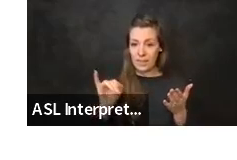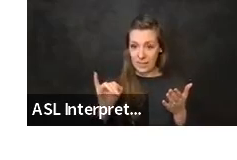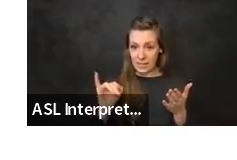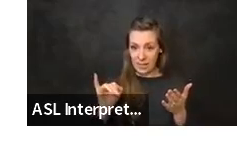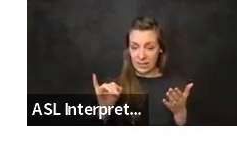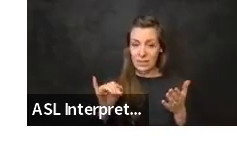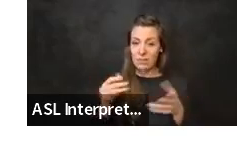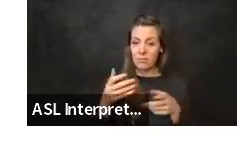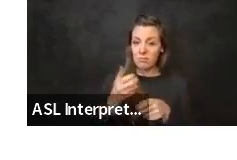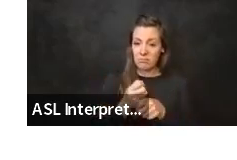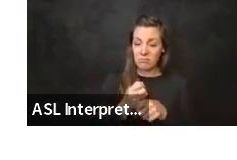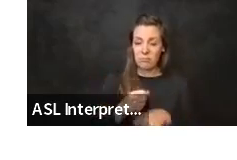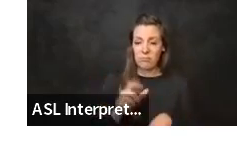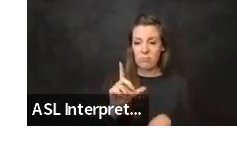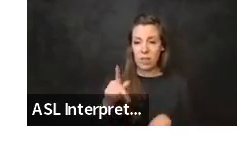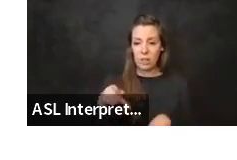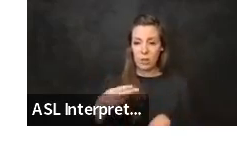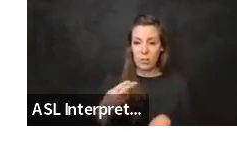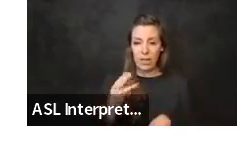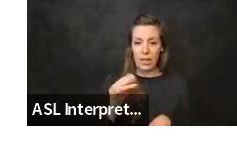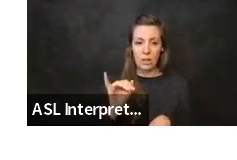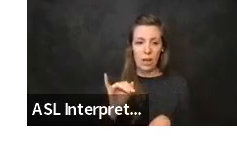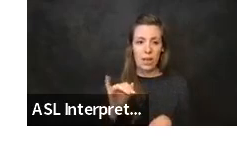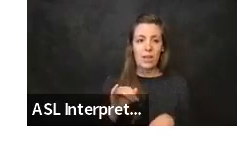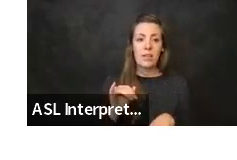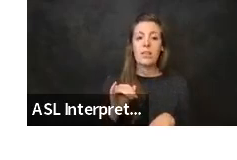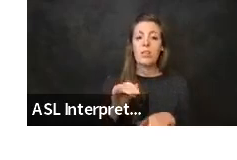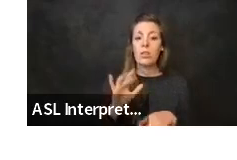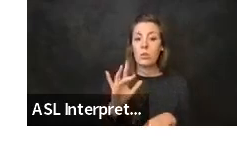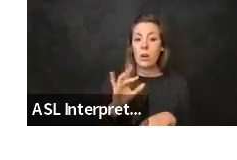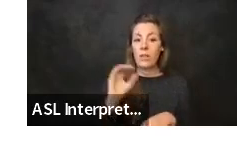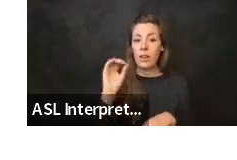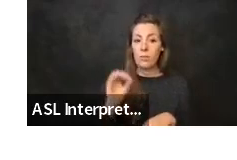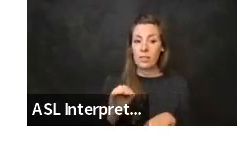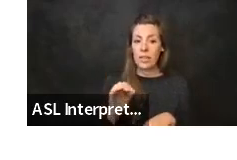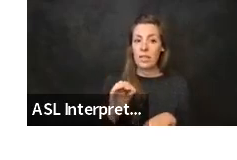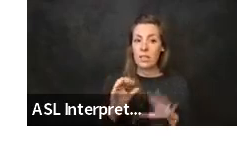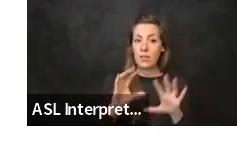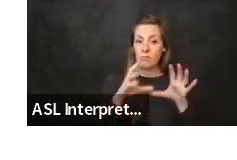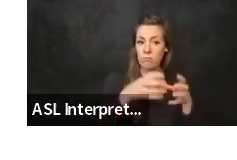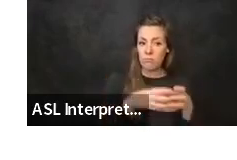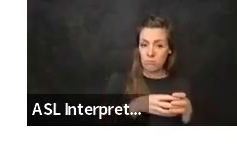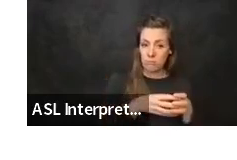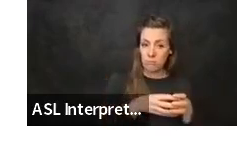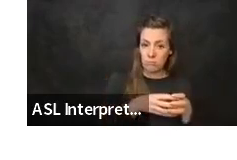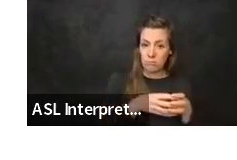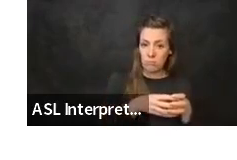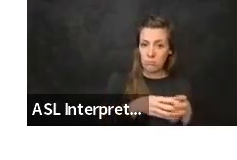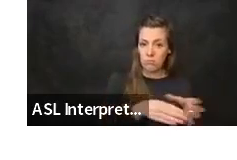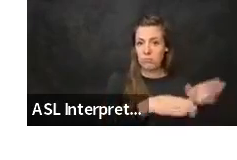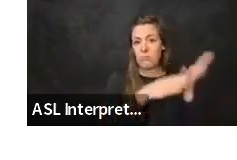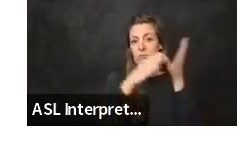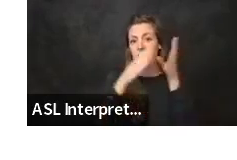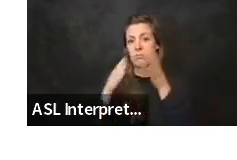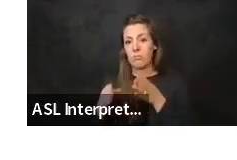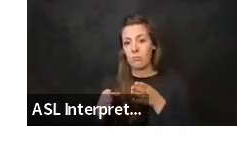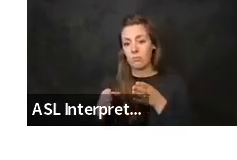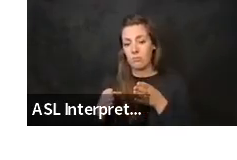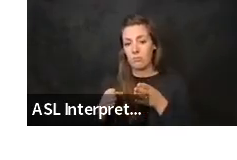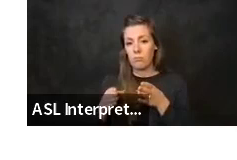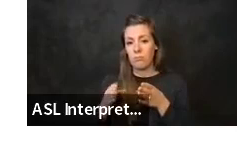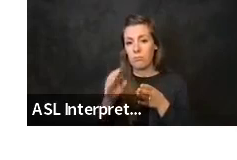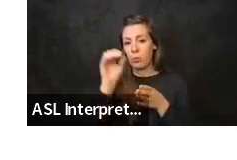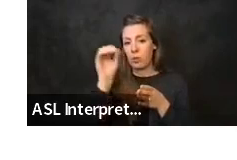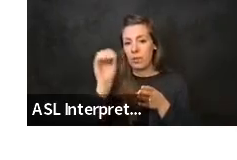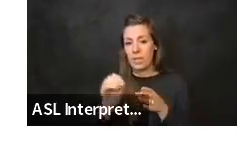that 25% of all doses have gone to residents in this quartile. And looking at the percent of the